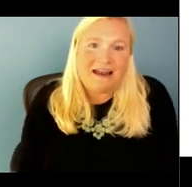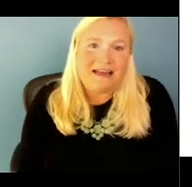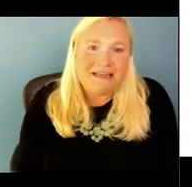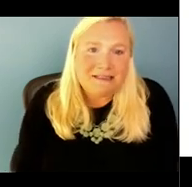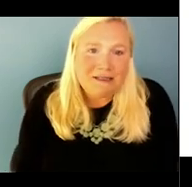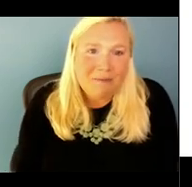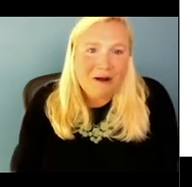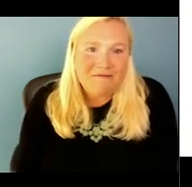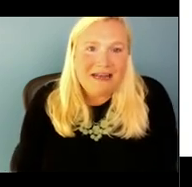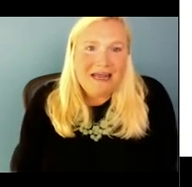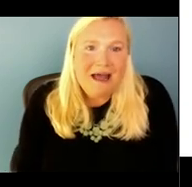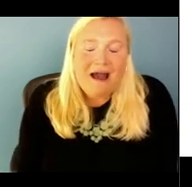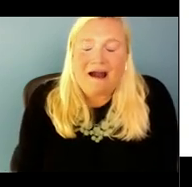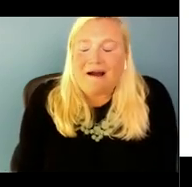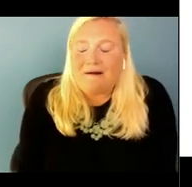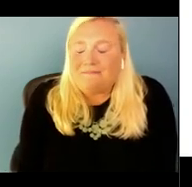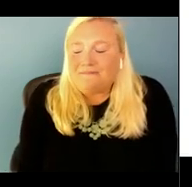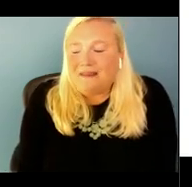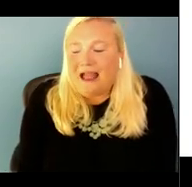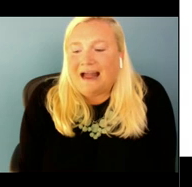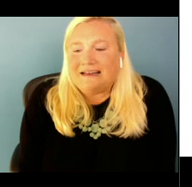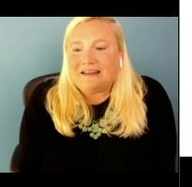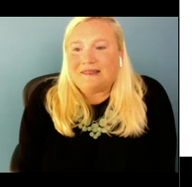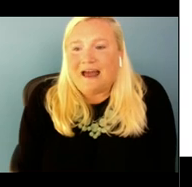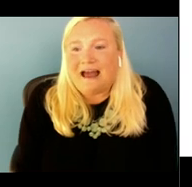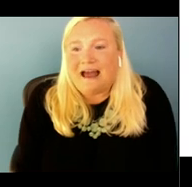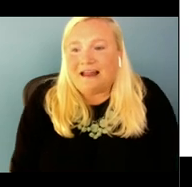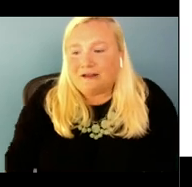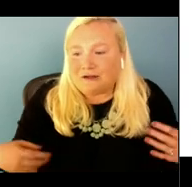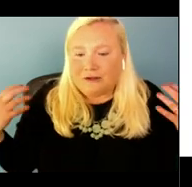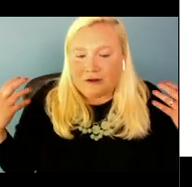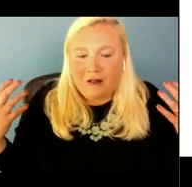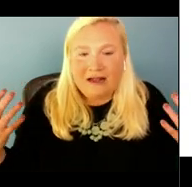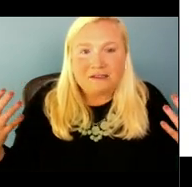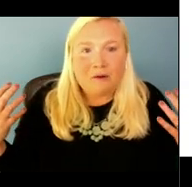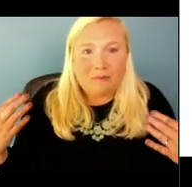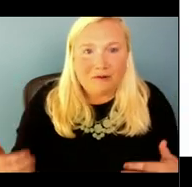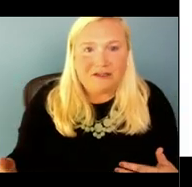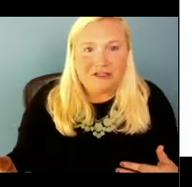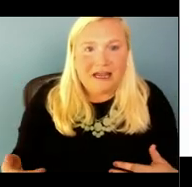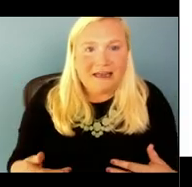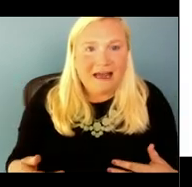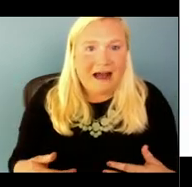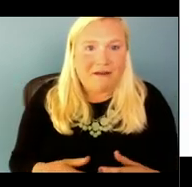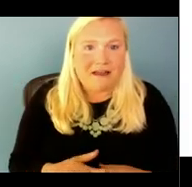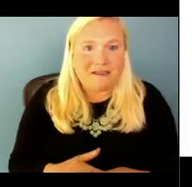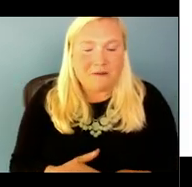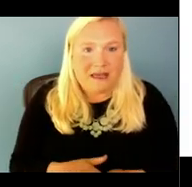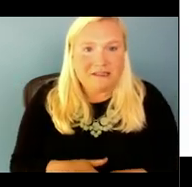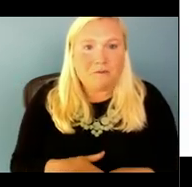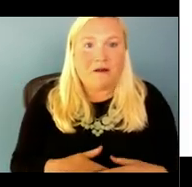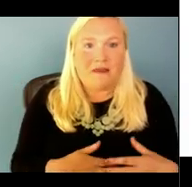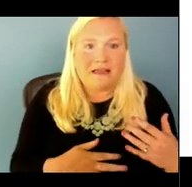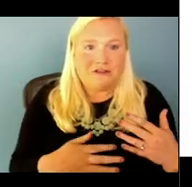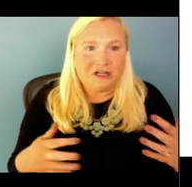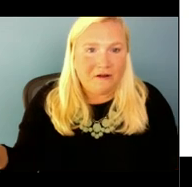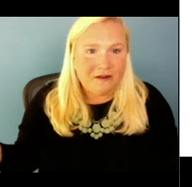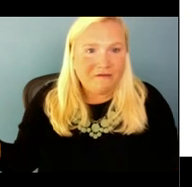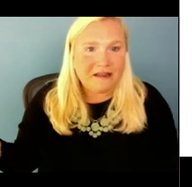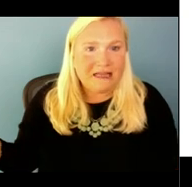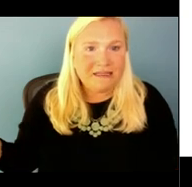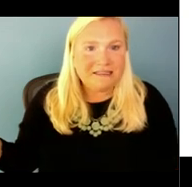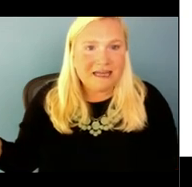And that it is a part of it. And that your clients will appreciate having a space where they